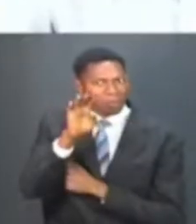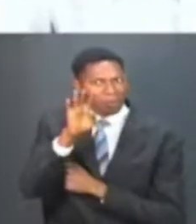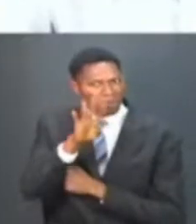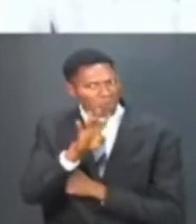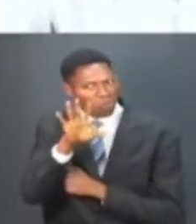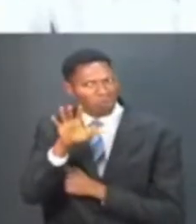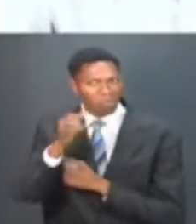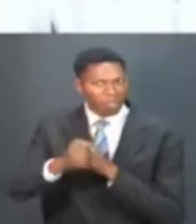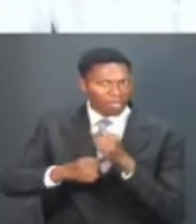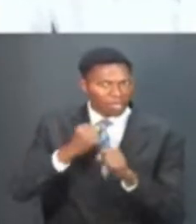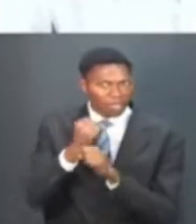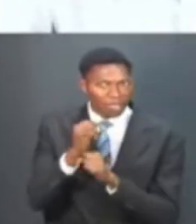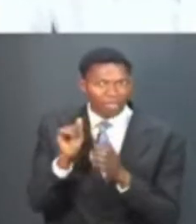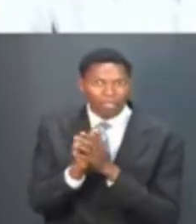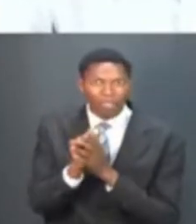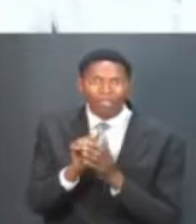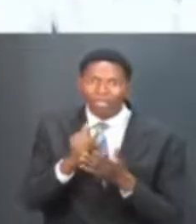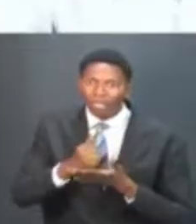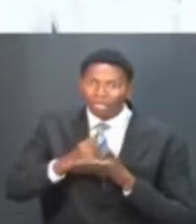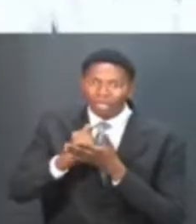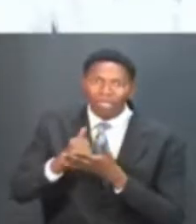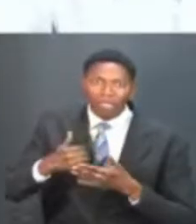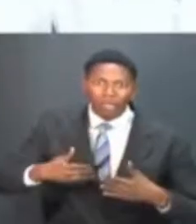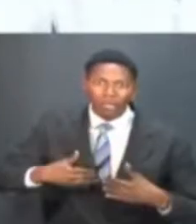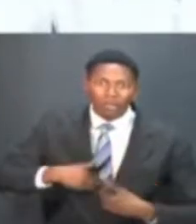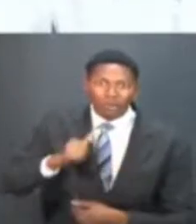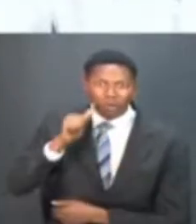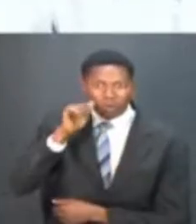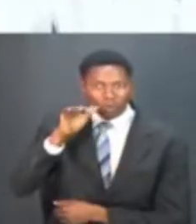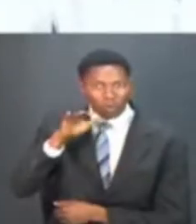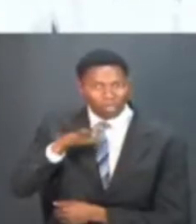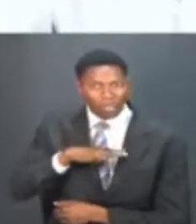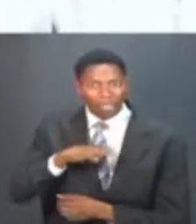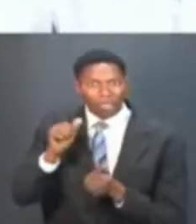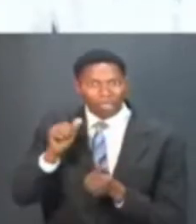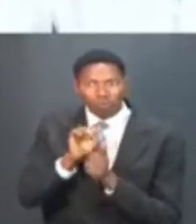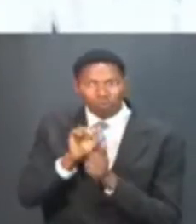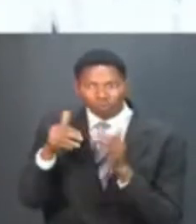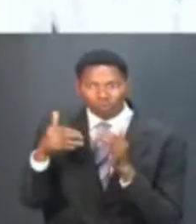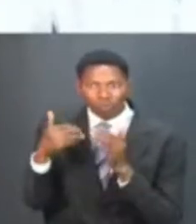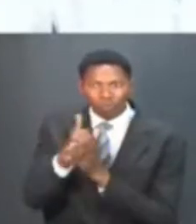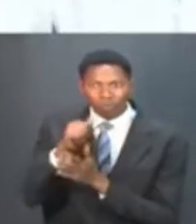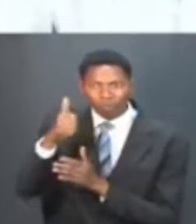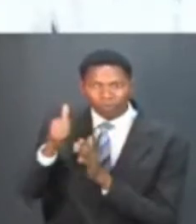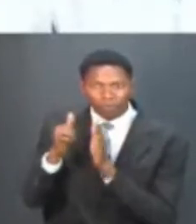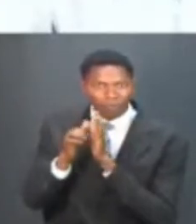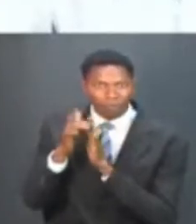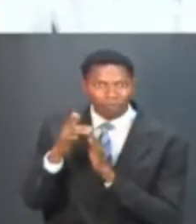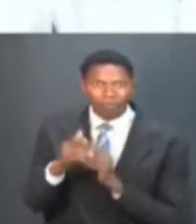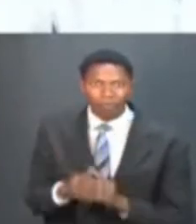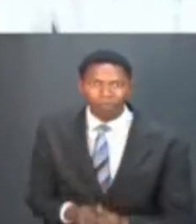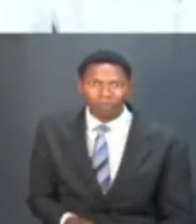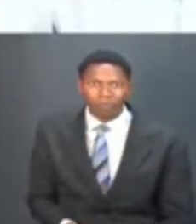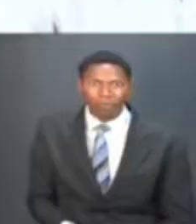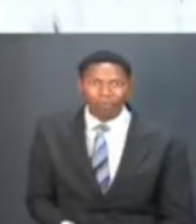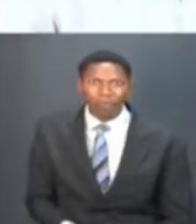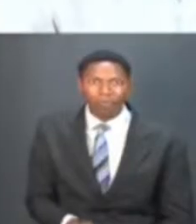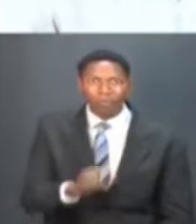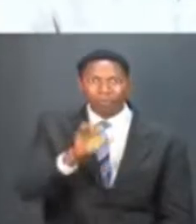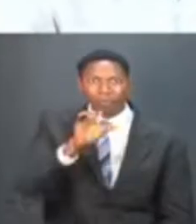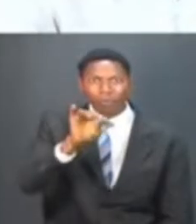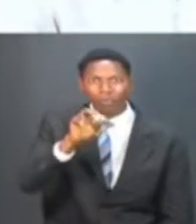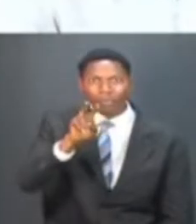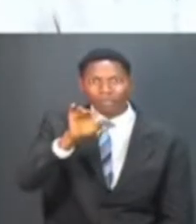young ladies with the human papilloma virus vaccine. Cervical cancer is one of the leading causes of